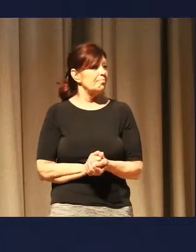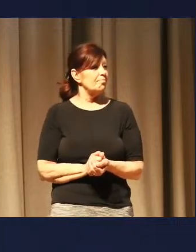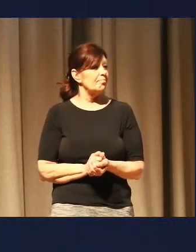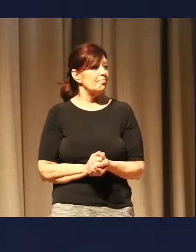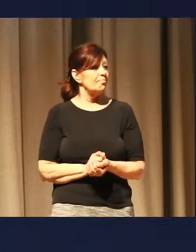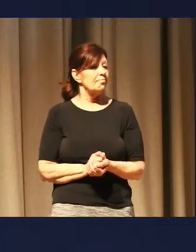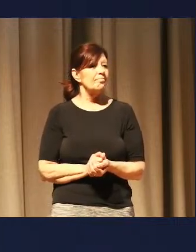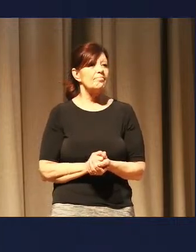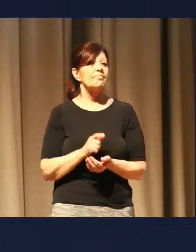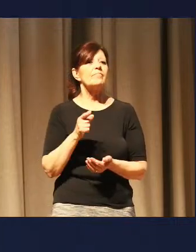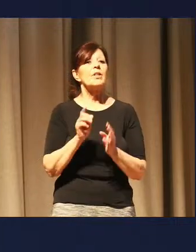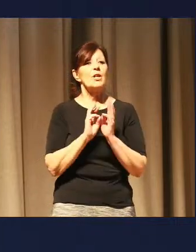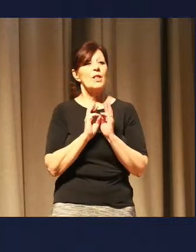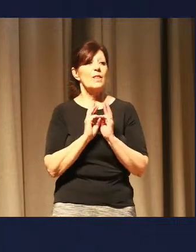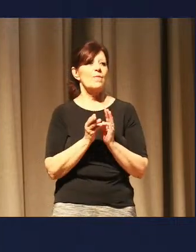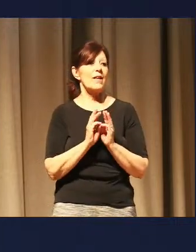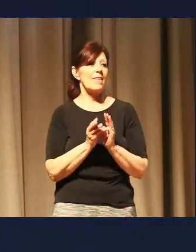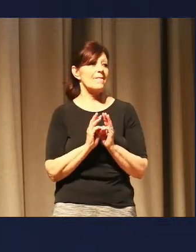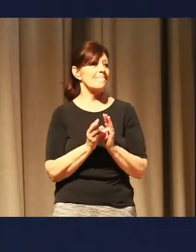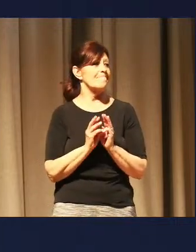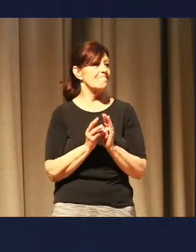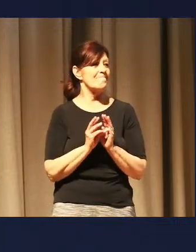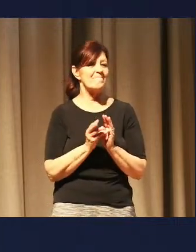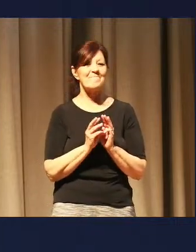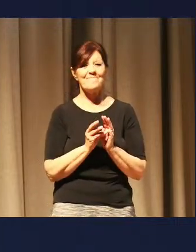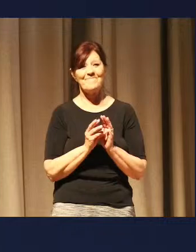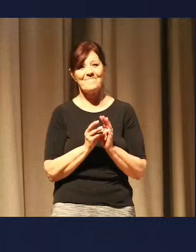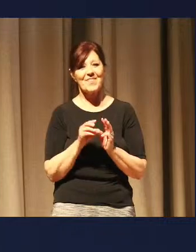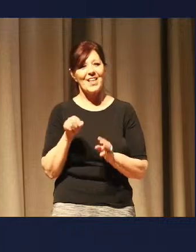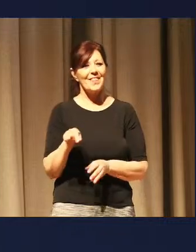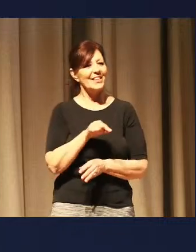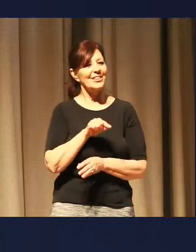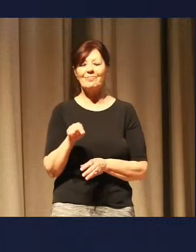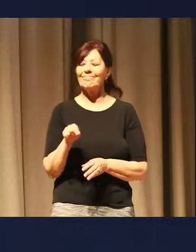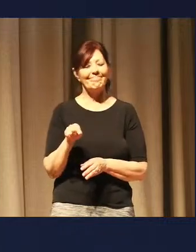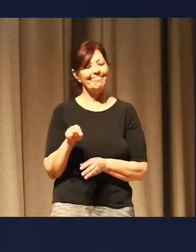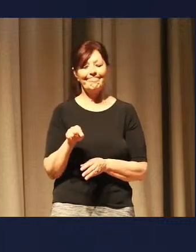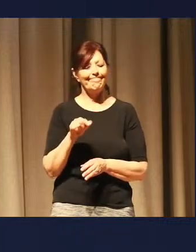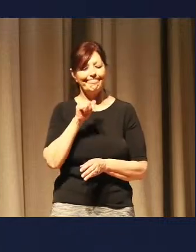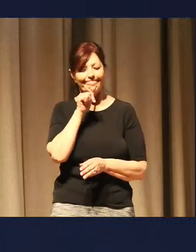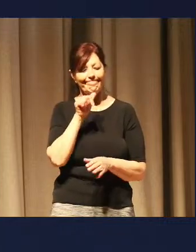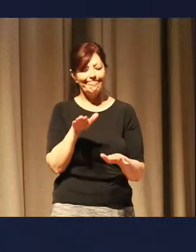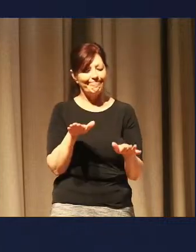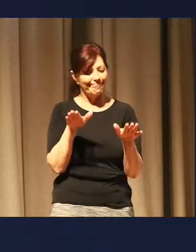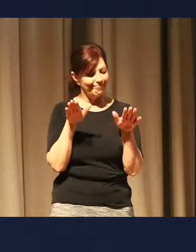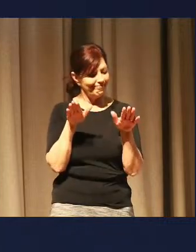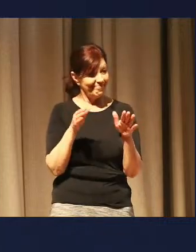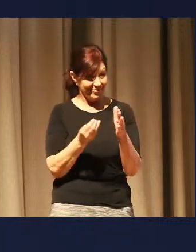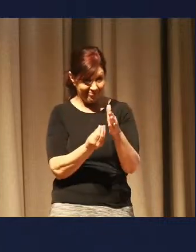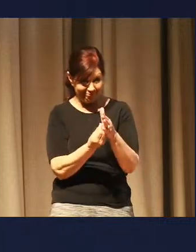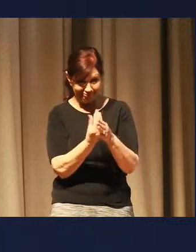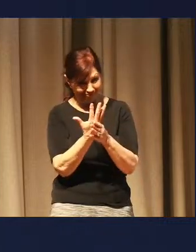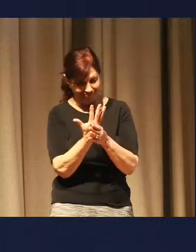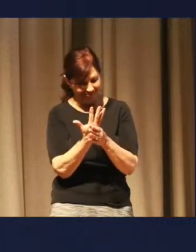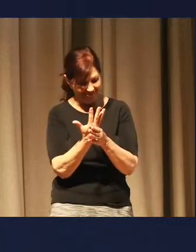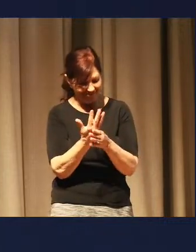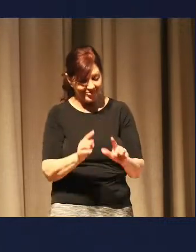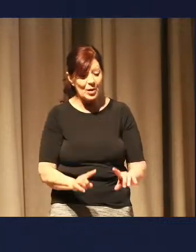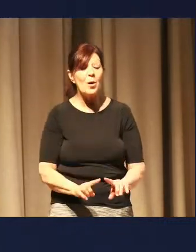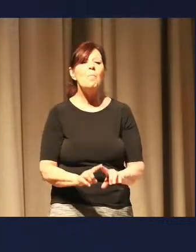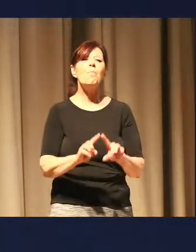So about the weather. This week, it has not been particularly spring-like,